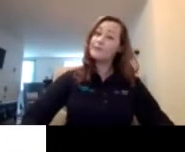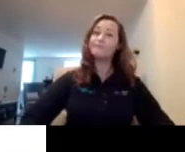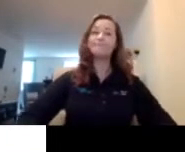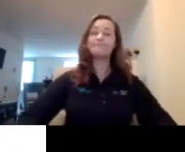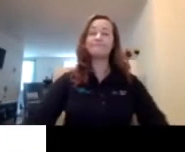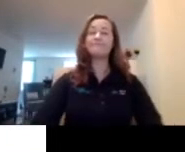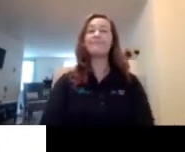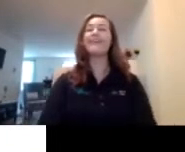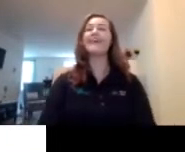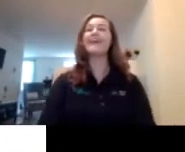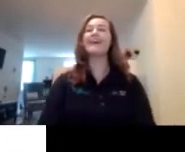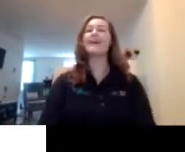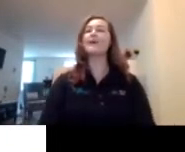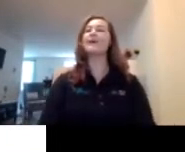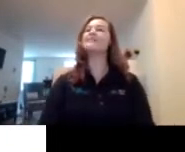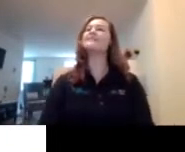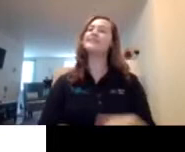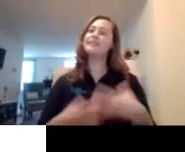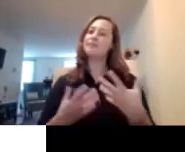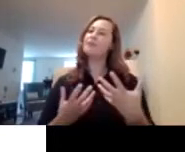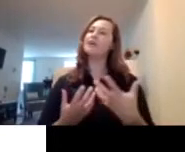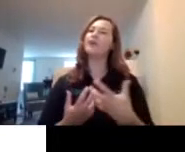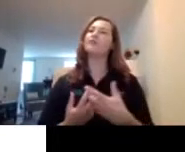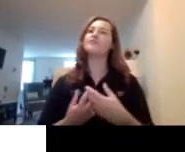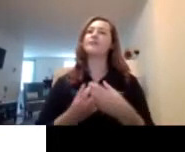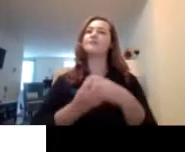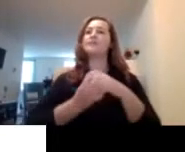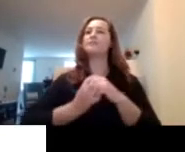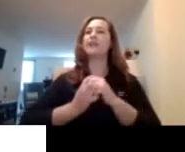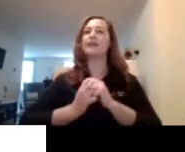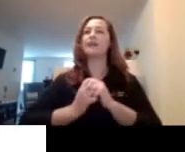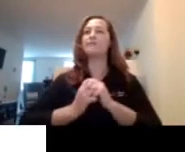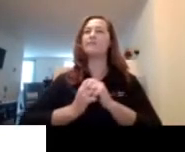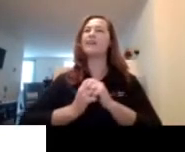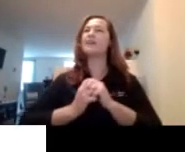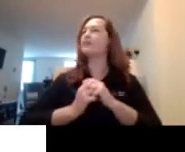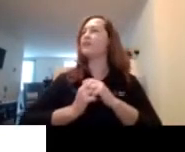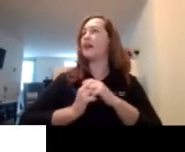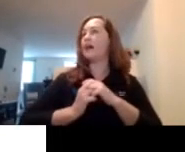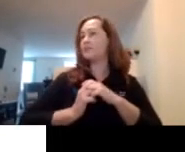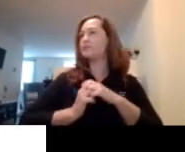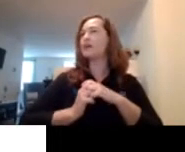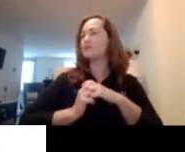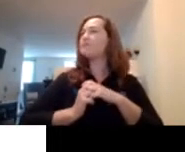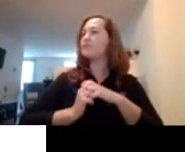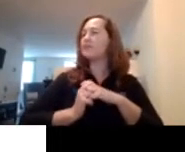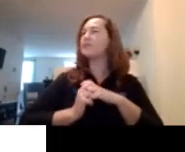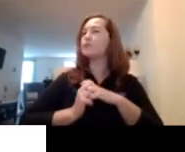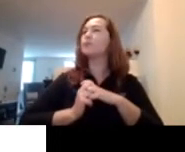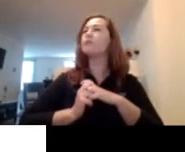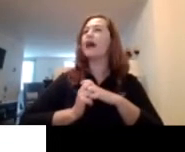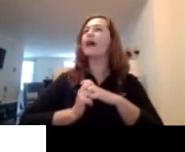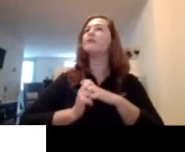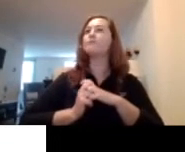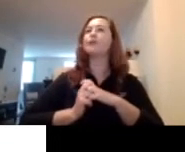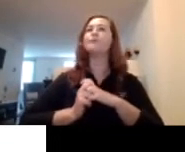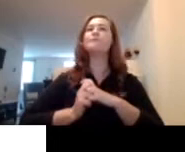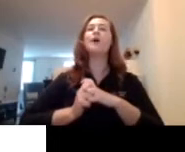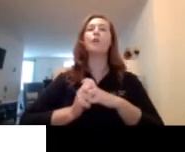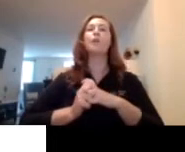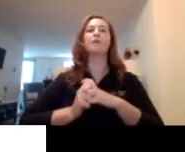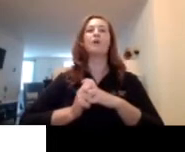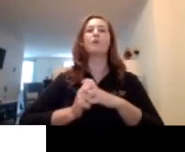hours? And it seems some of the concepts seems like a very abstract thing to apply,